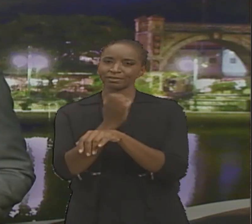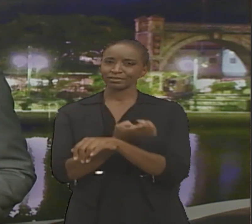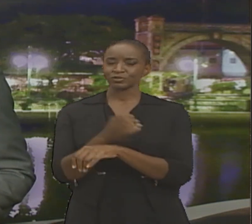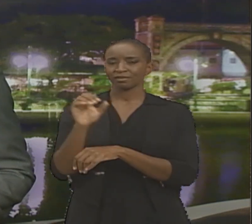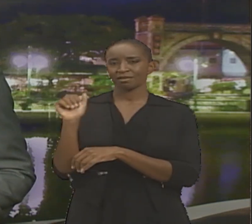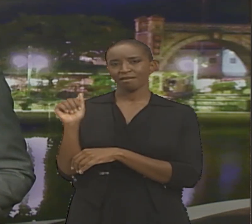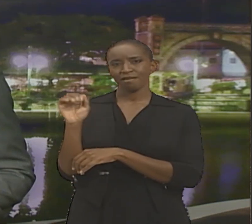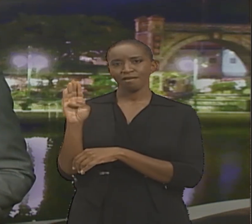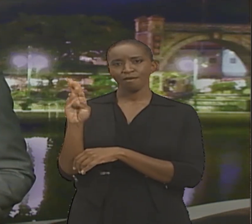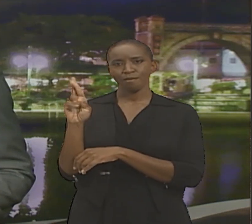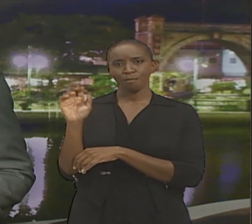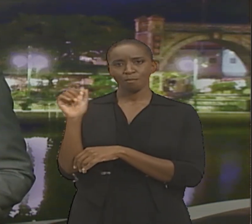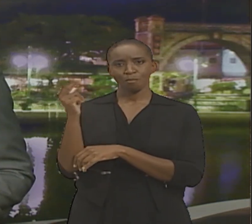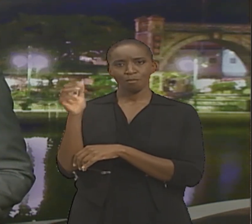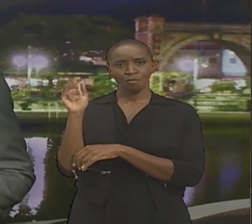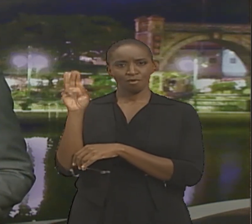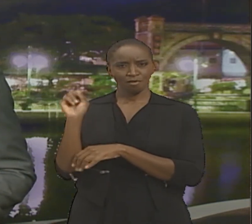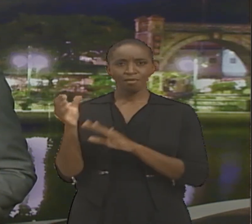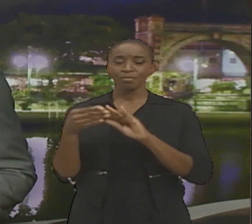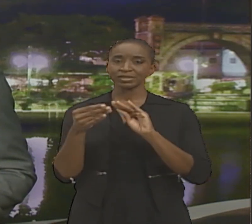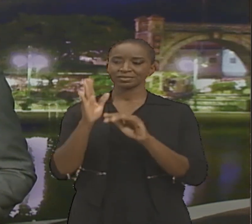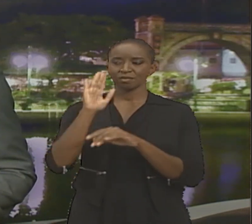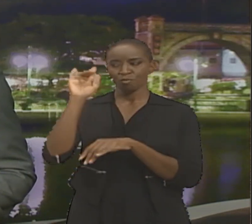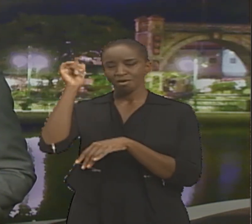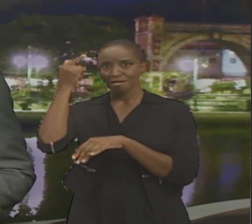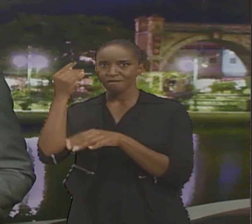Abrams, will result in savings for the government.